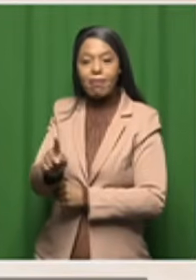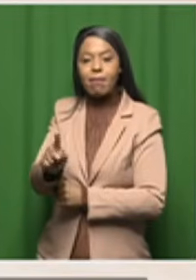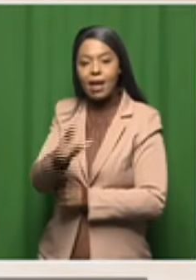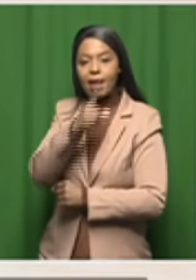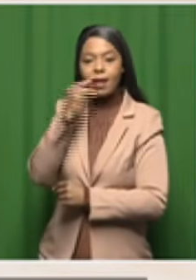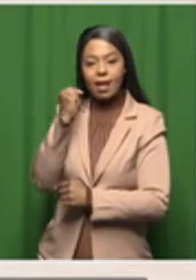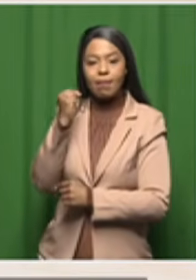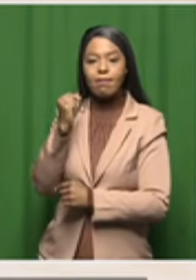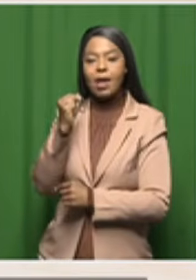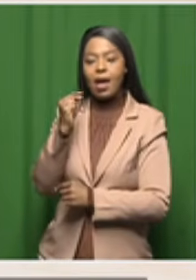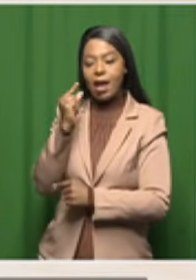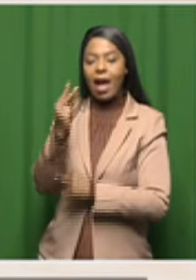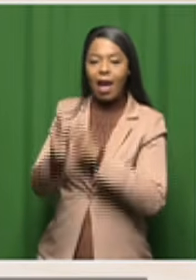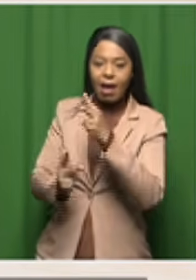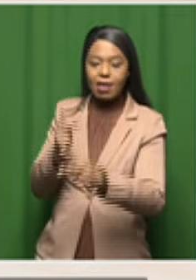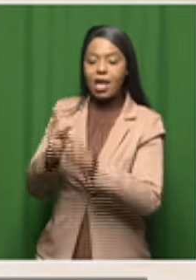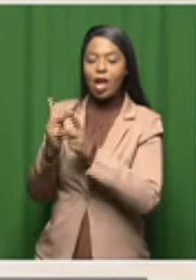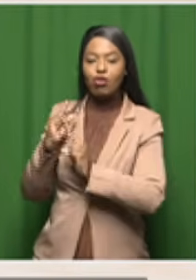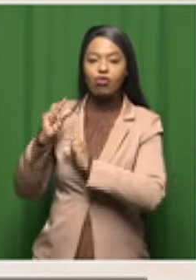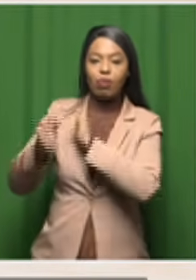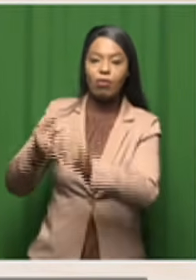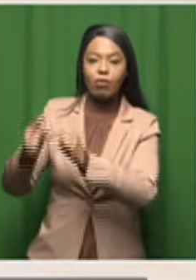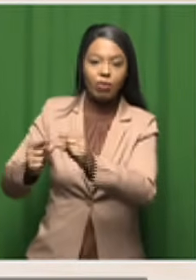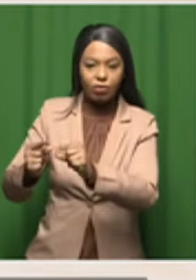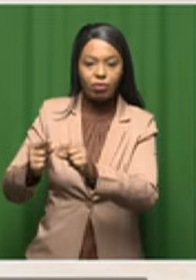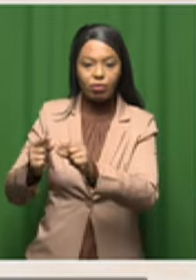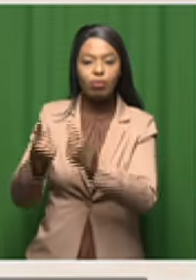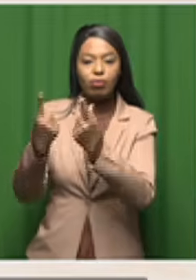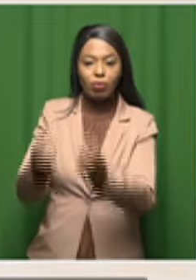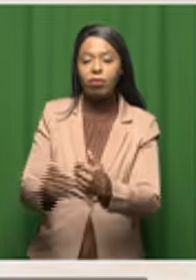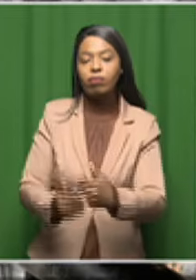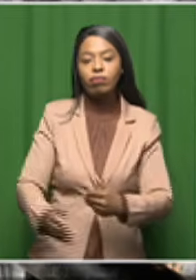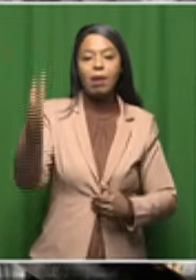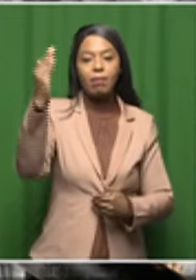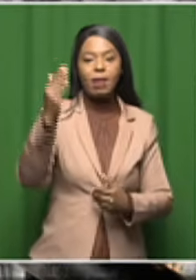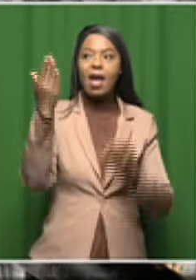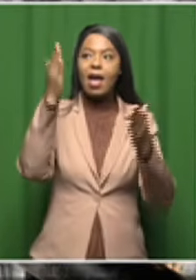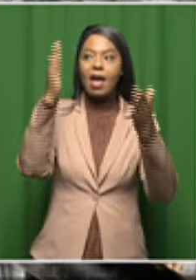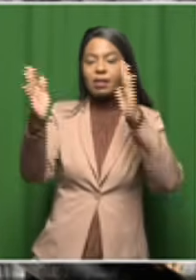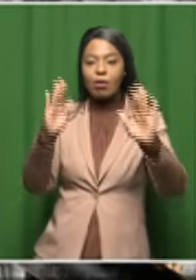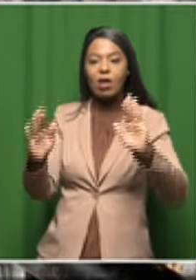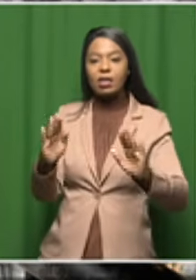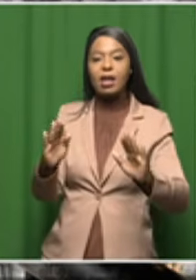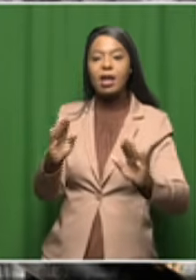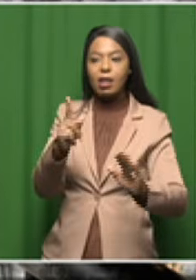those conversations that are coming through this exhibition as well for you.